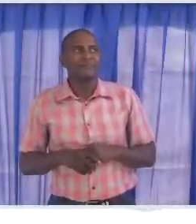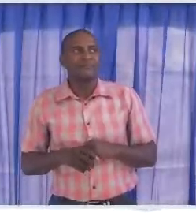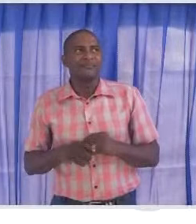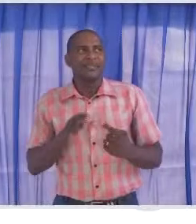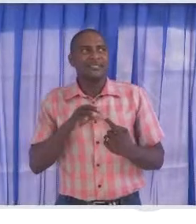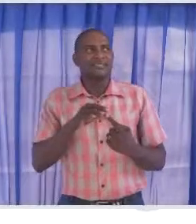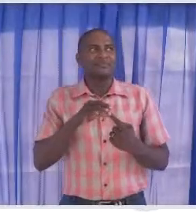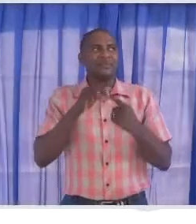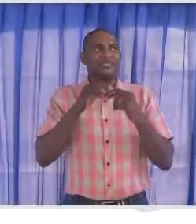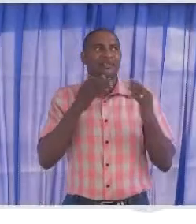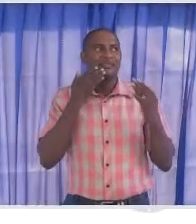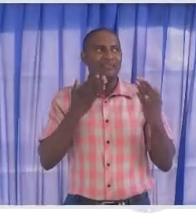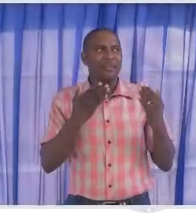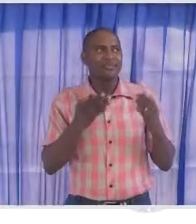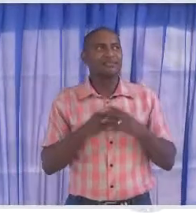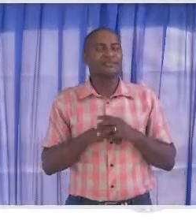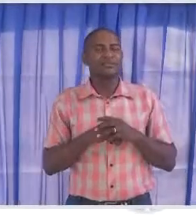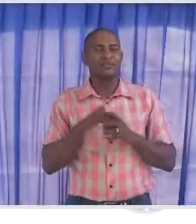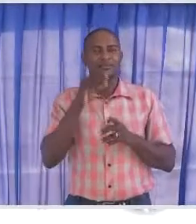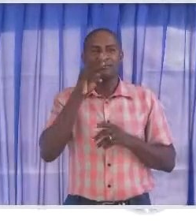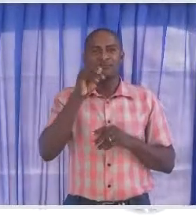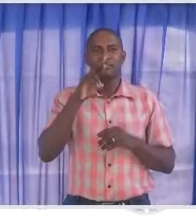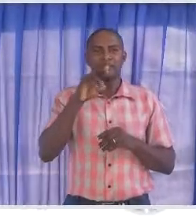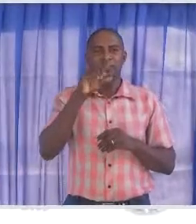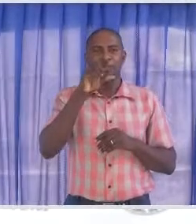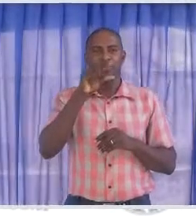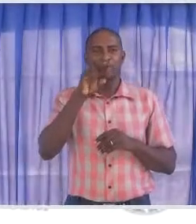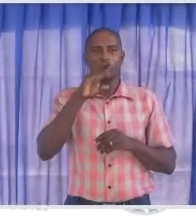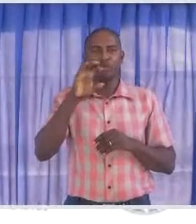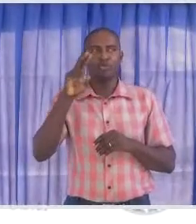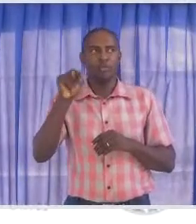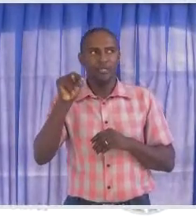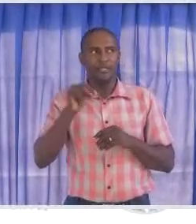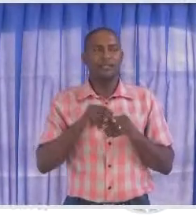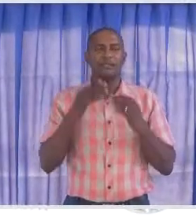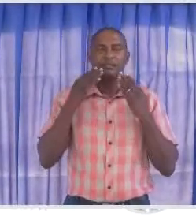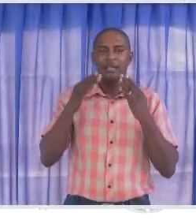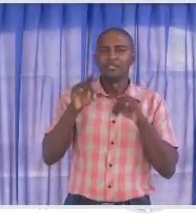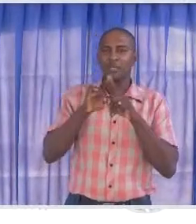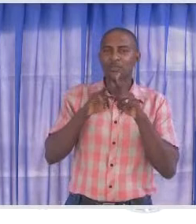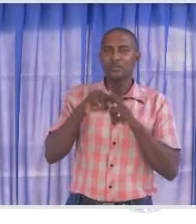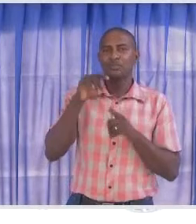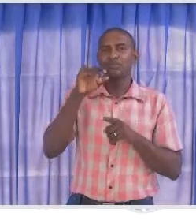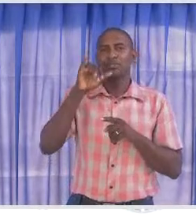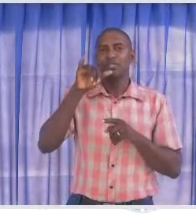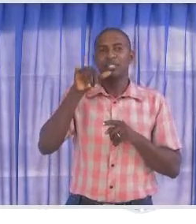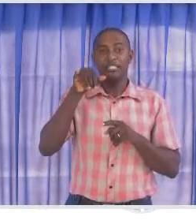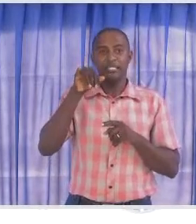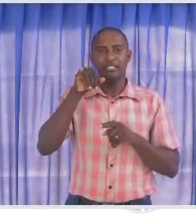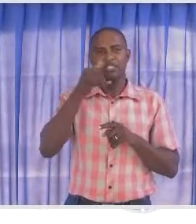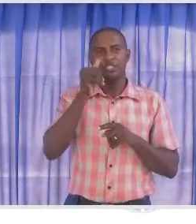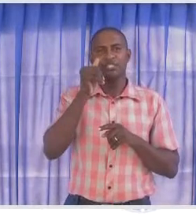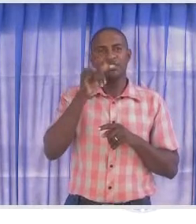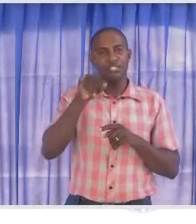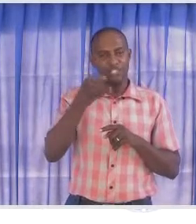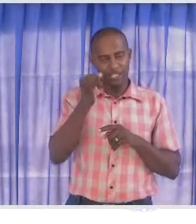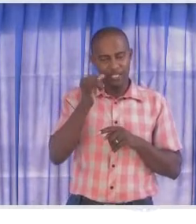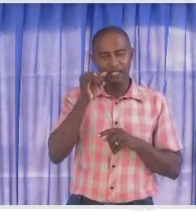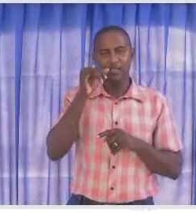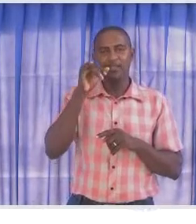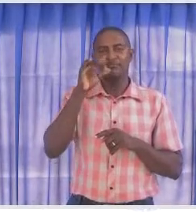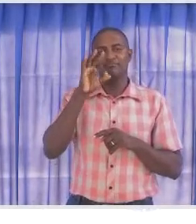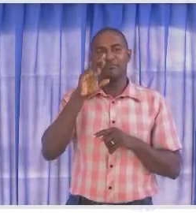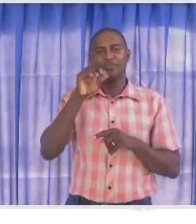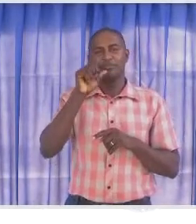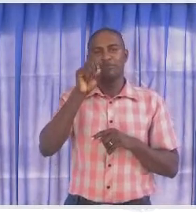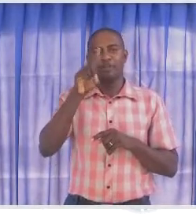To Minister Green, thanks to Dr. Donald Paul Wilson, and of course, thank you to Jason Fraser, the country representative for USAID. In case